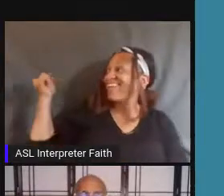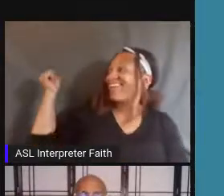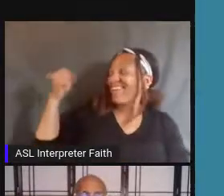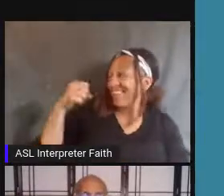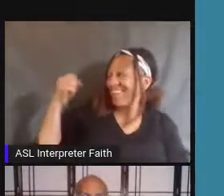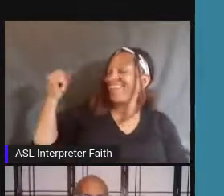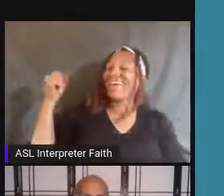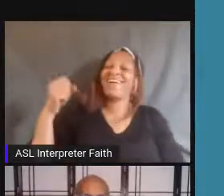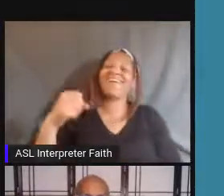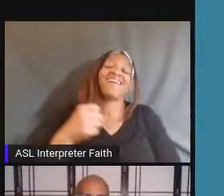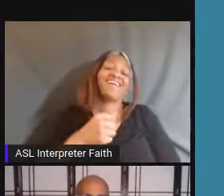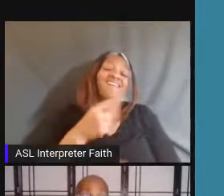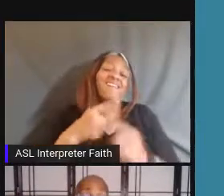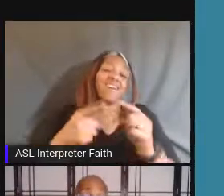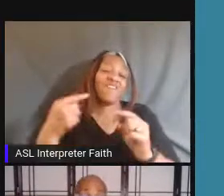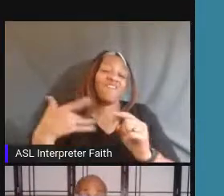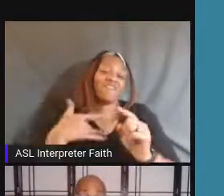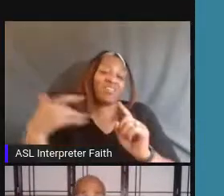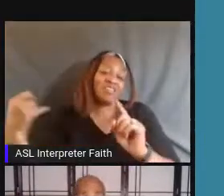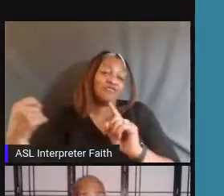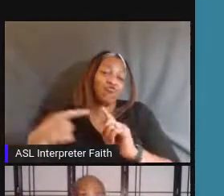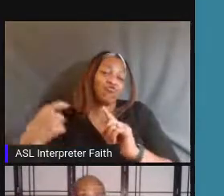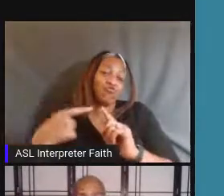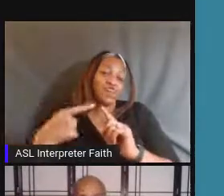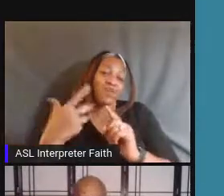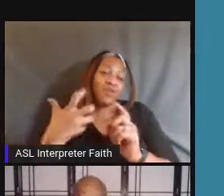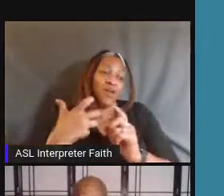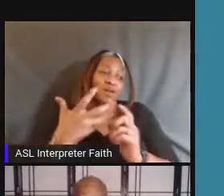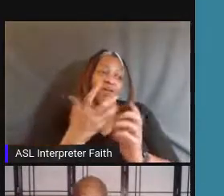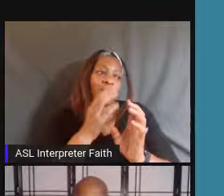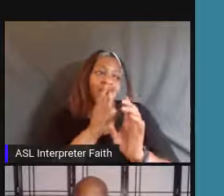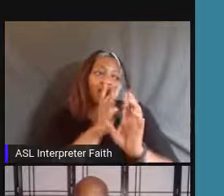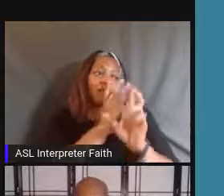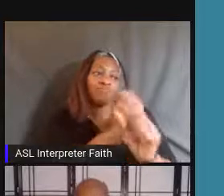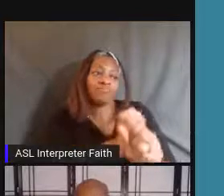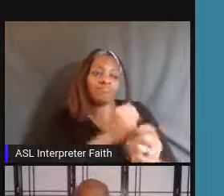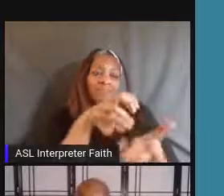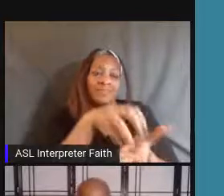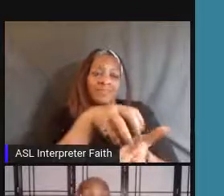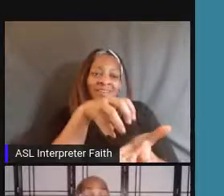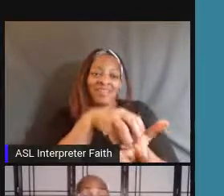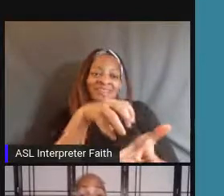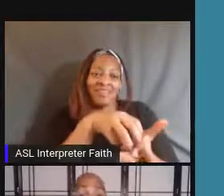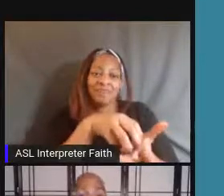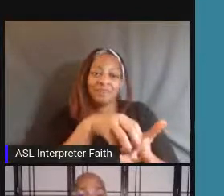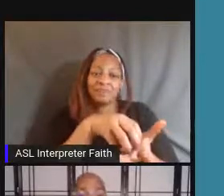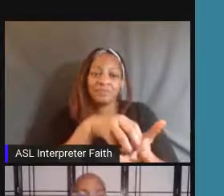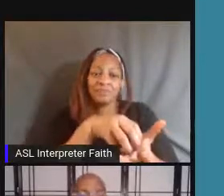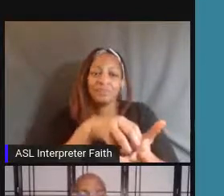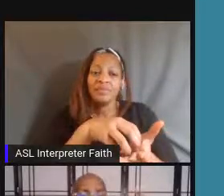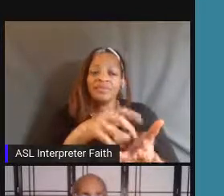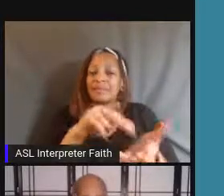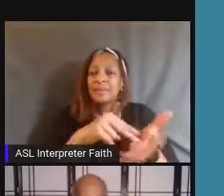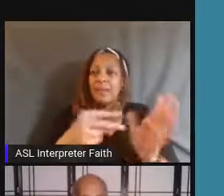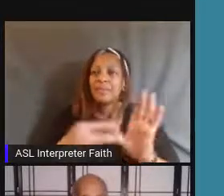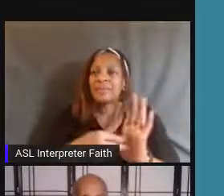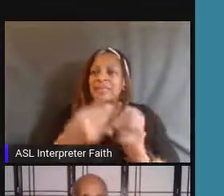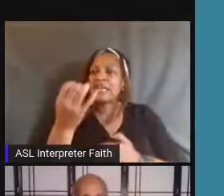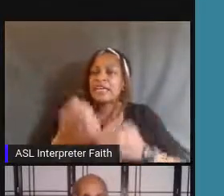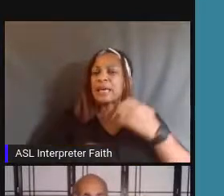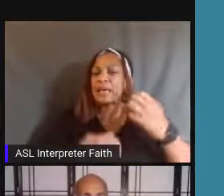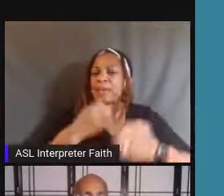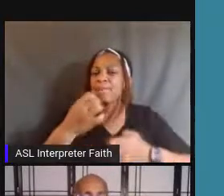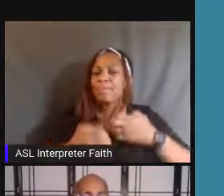feeling triggered to want to eat cake. Oh, that trigger, that sensation is telling me that there's some emotion